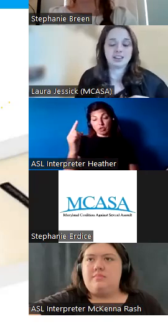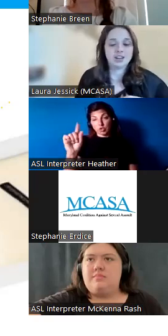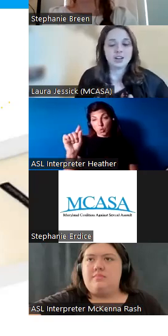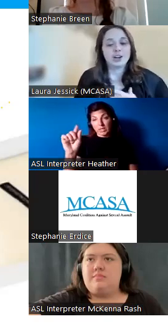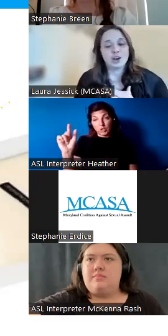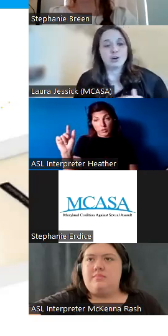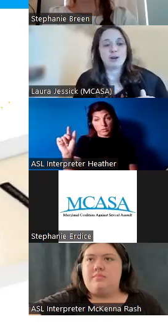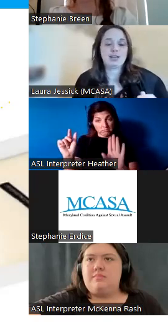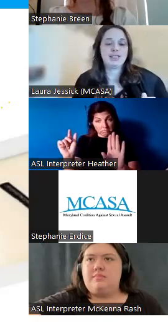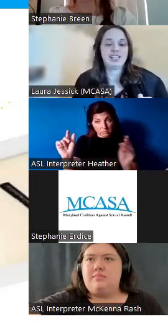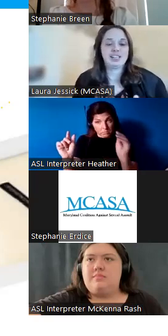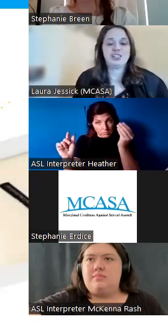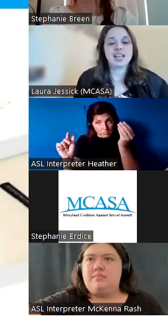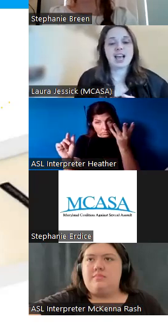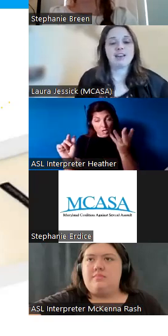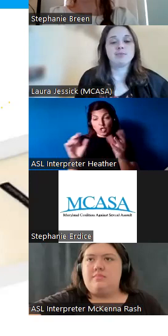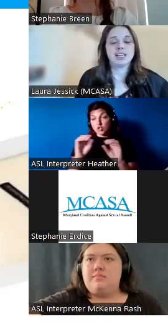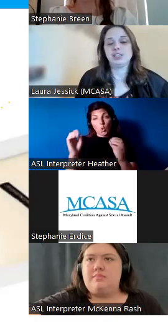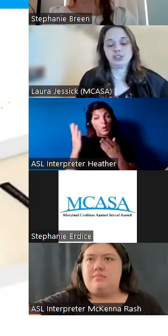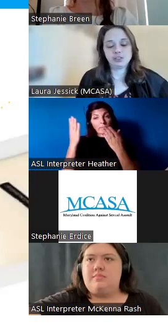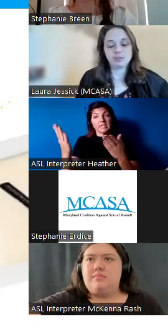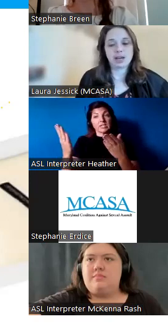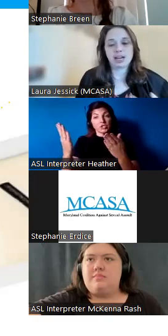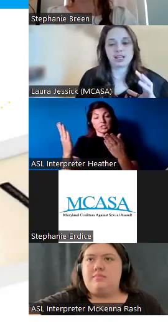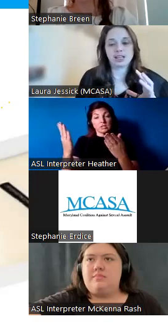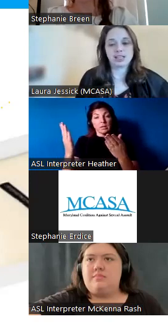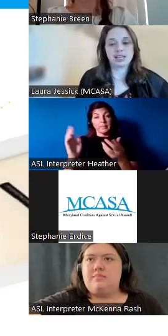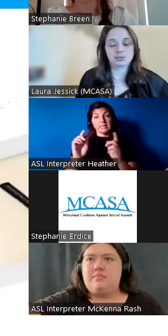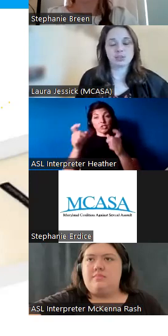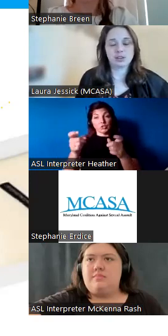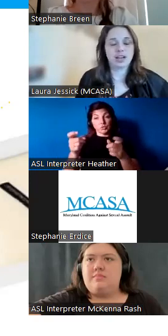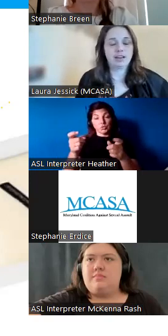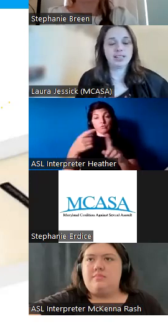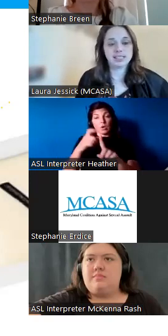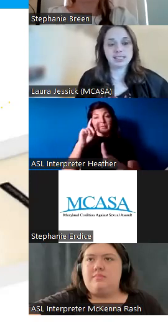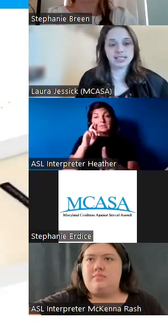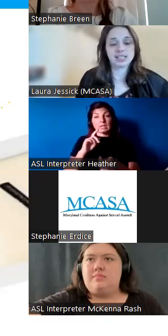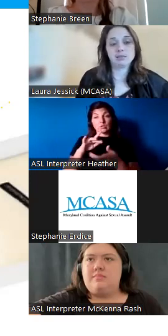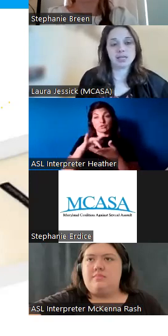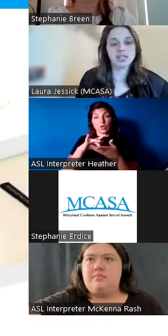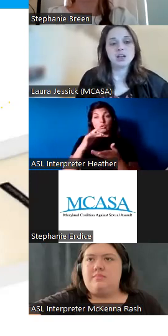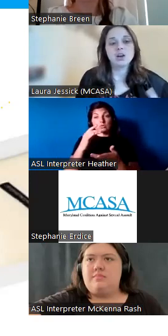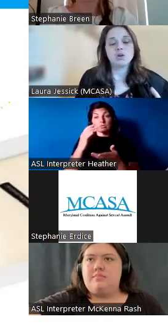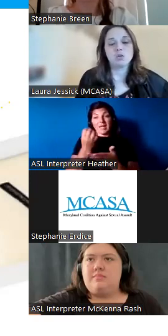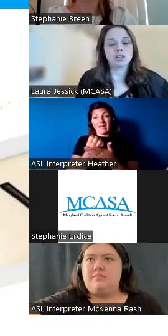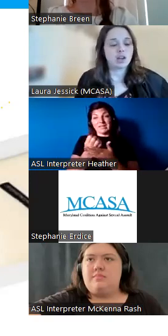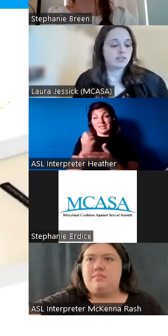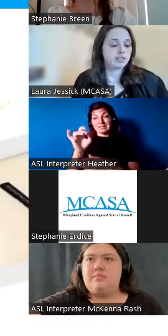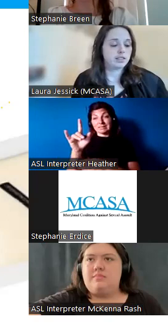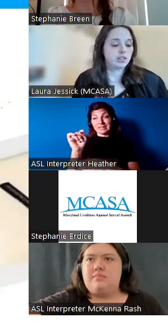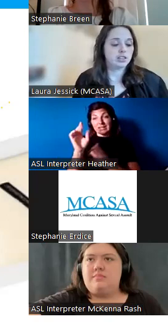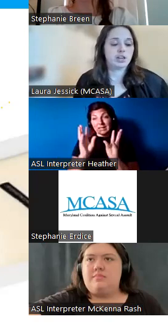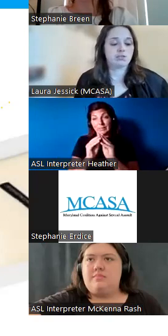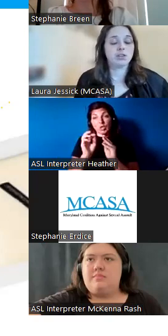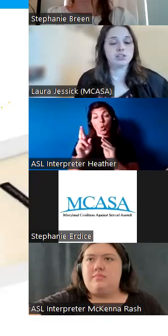be clear, no recommendations have been issued by the Sexual Assault Evidence Kit Committee or the